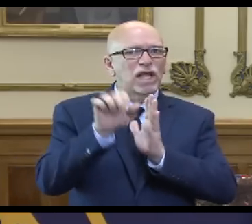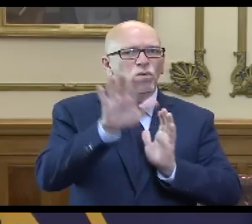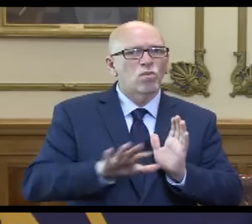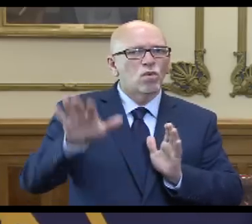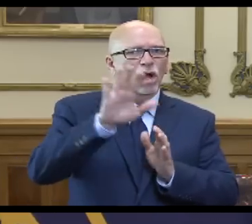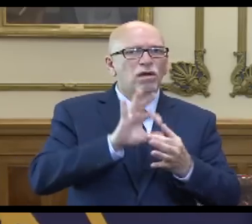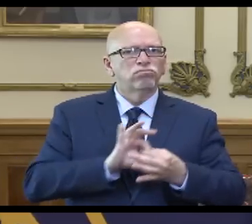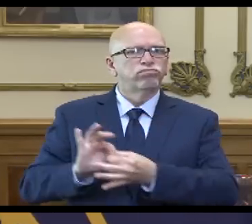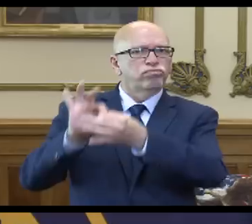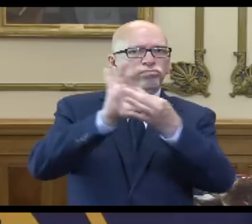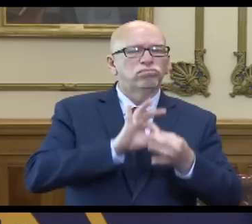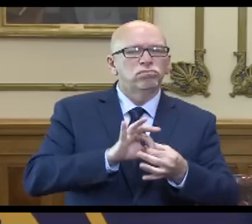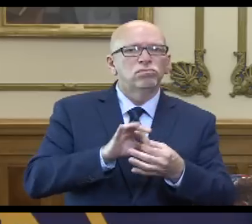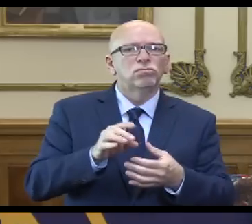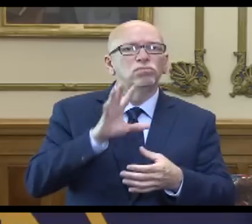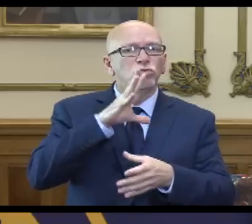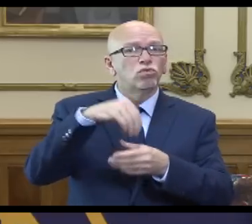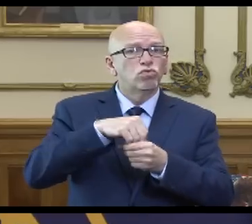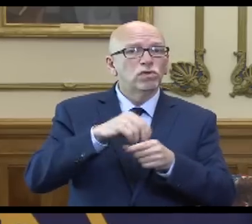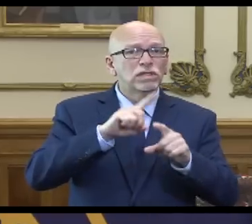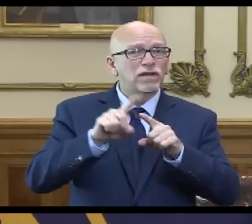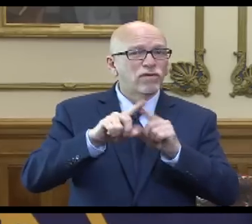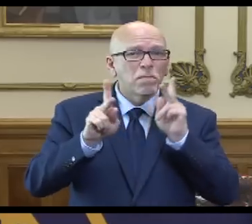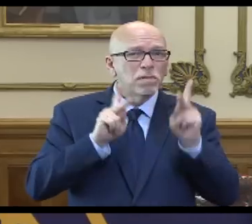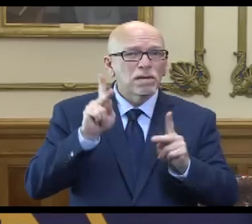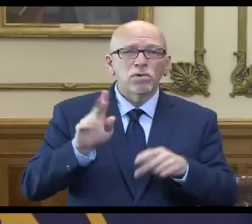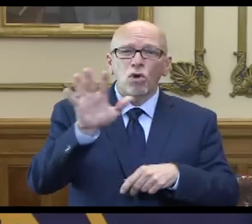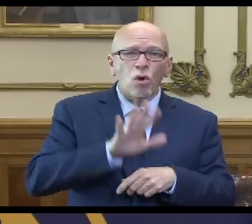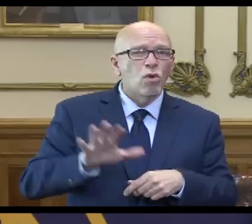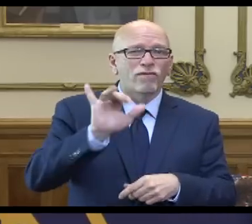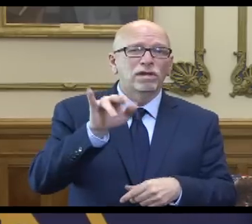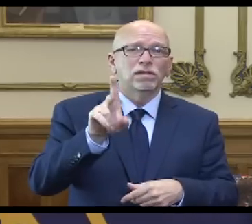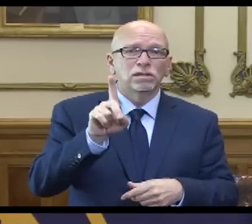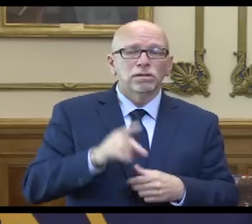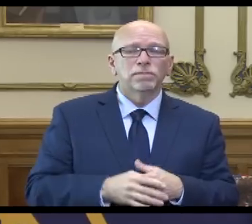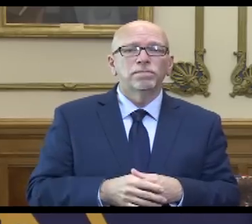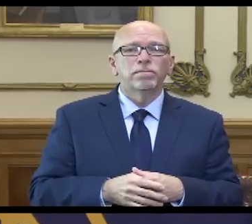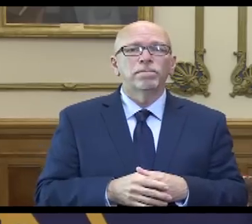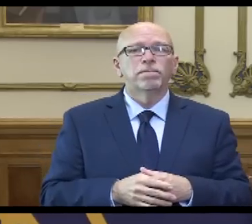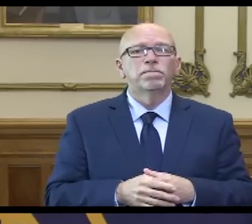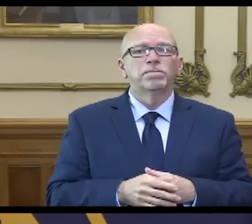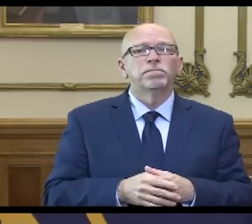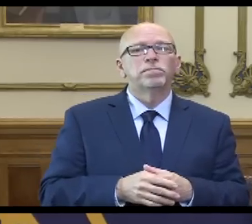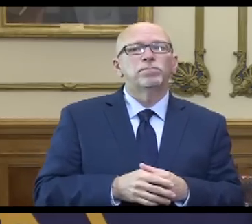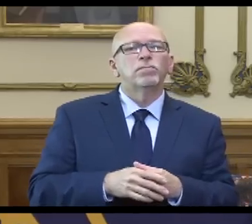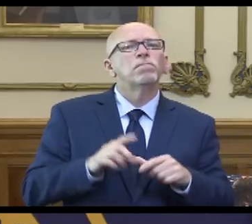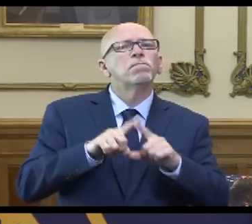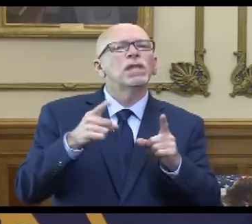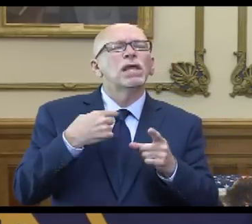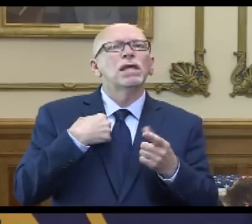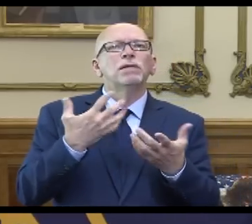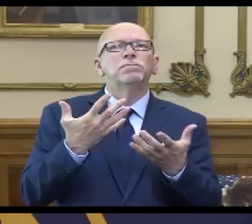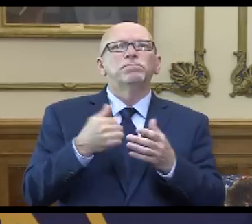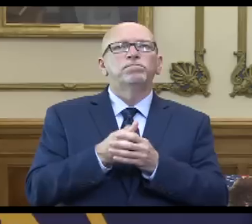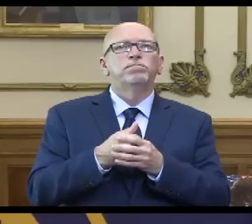to include people all over the state of Indiana. But I just,